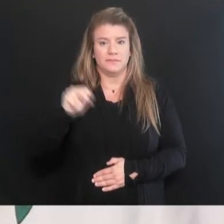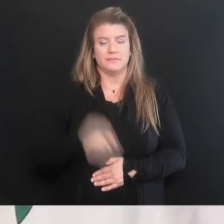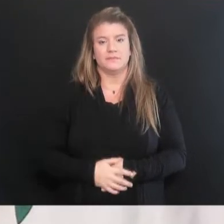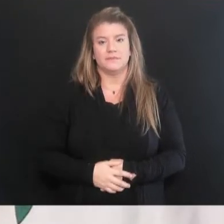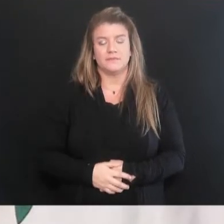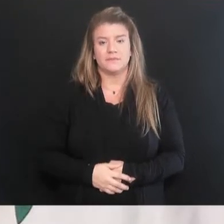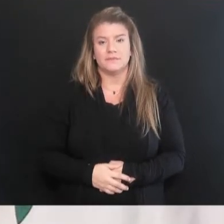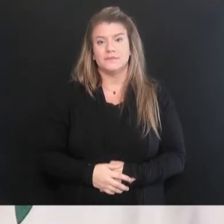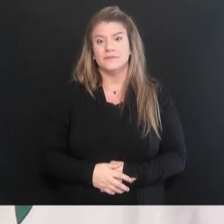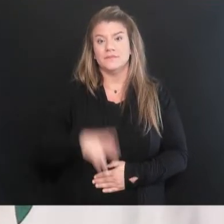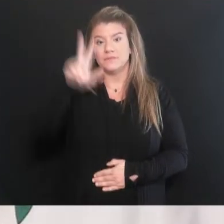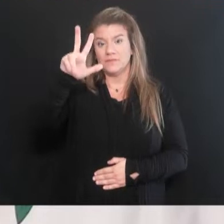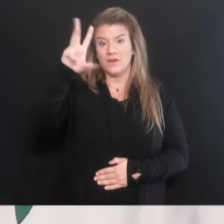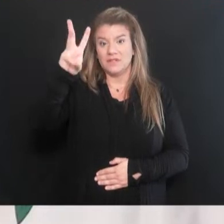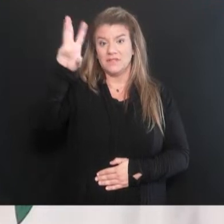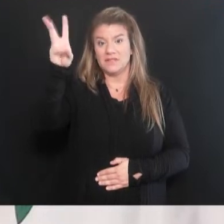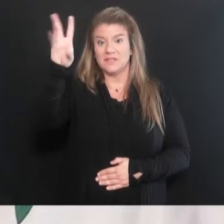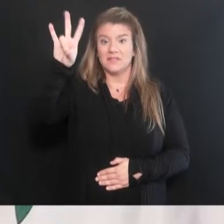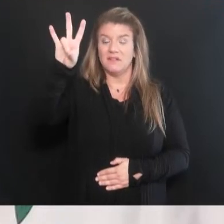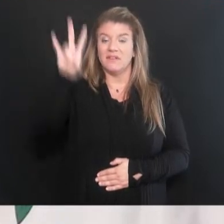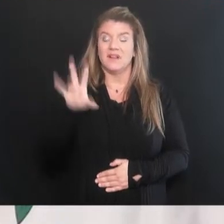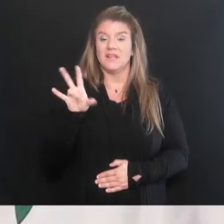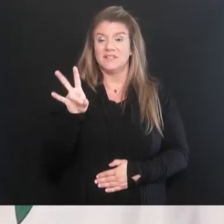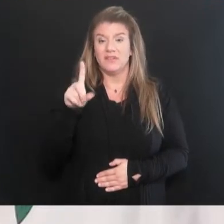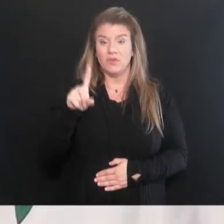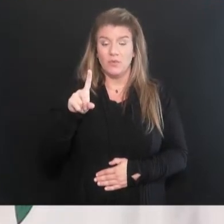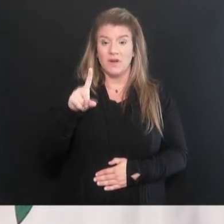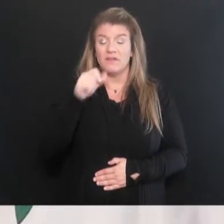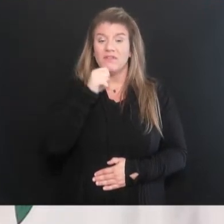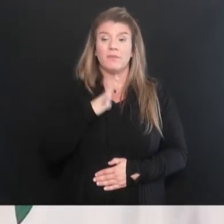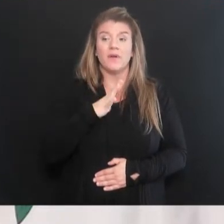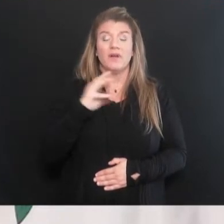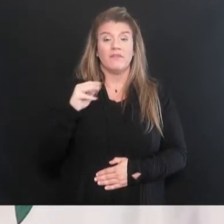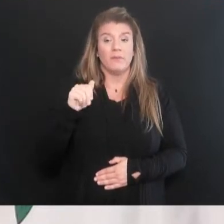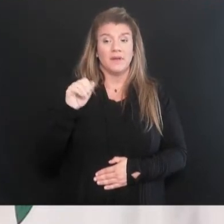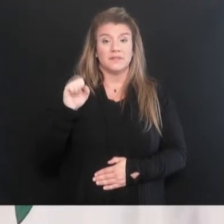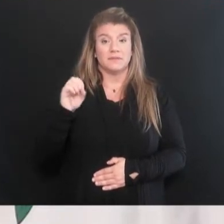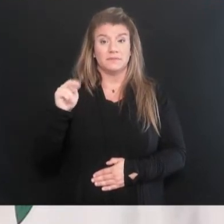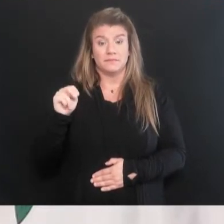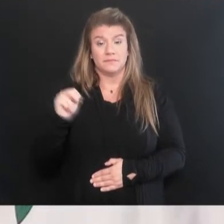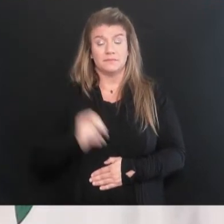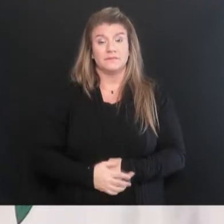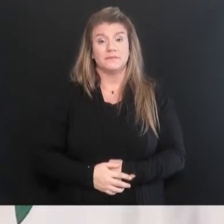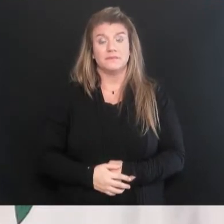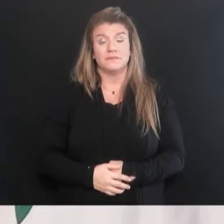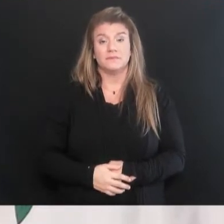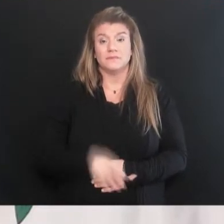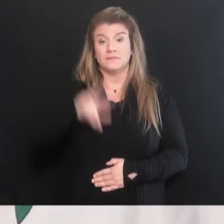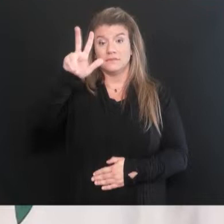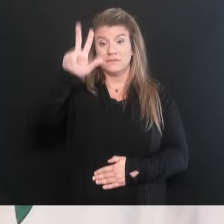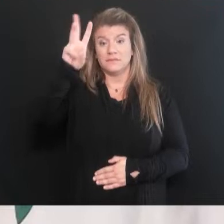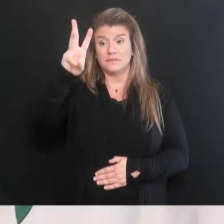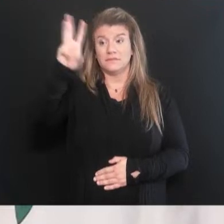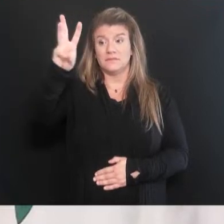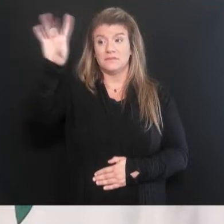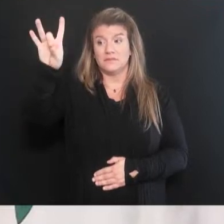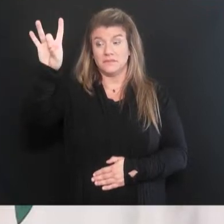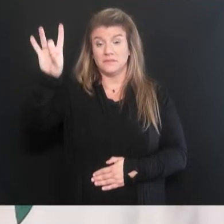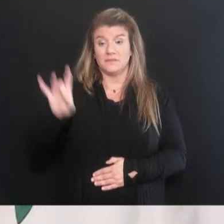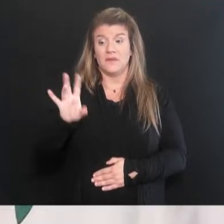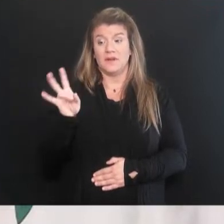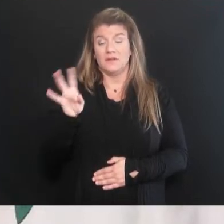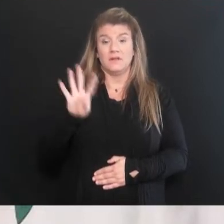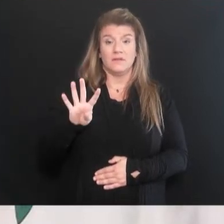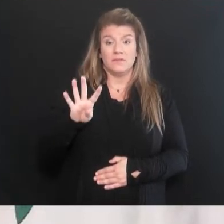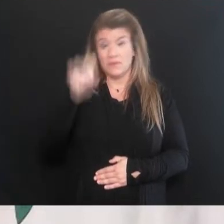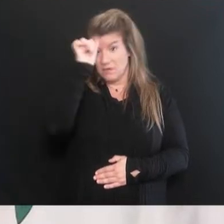The 3,667th death, a 71-year-old female from Mason County. The 3,668th death, a